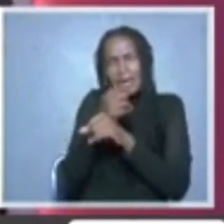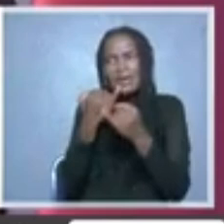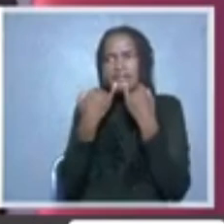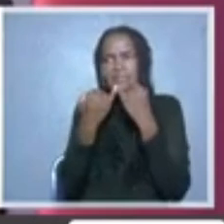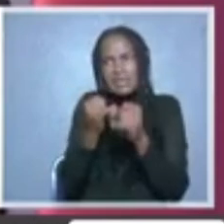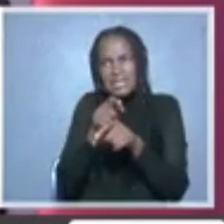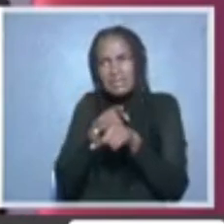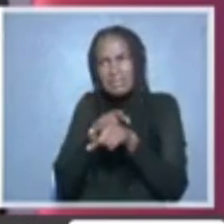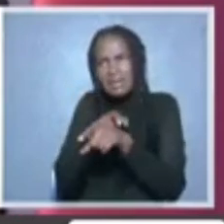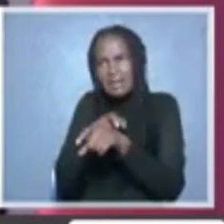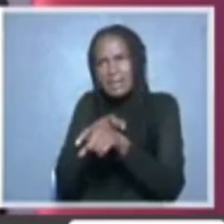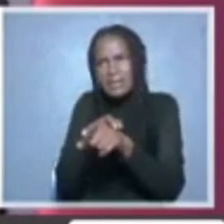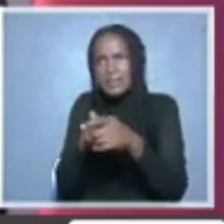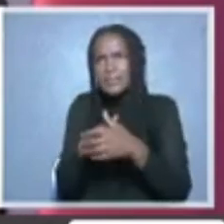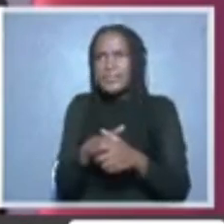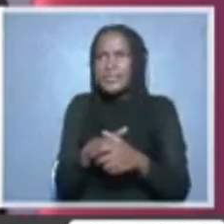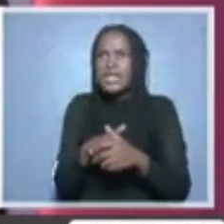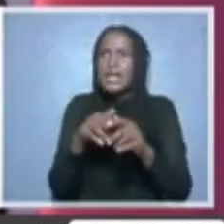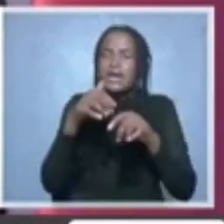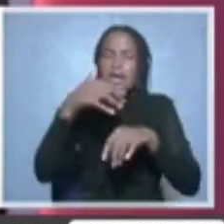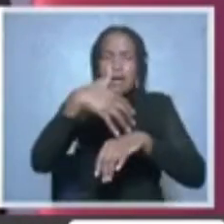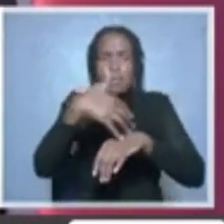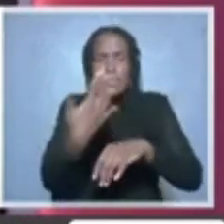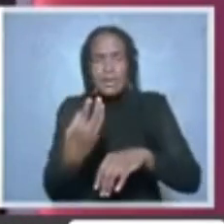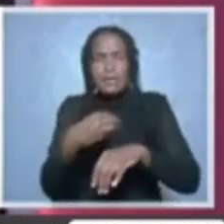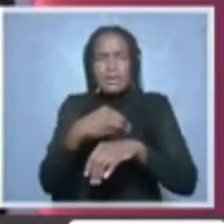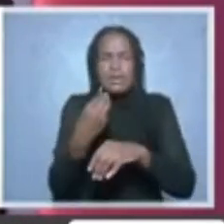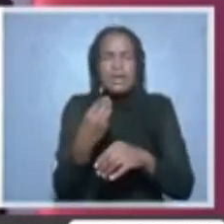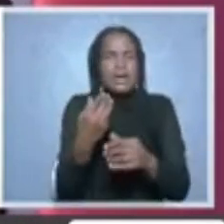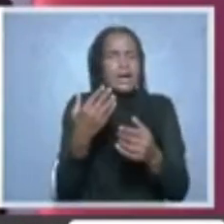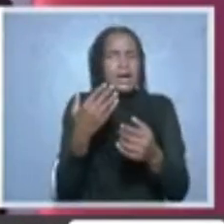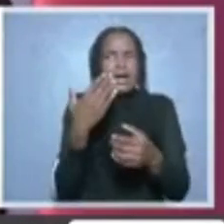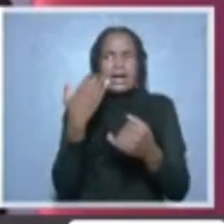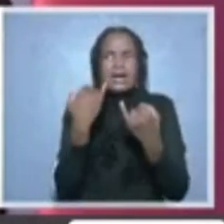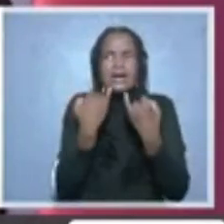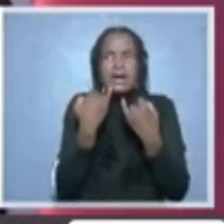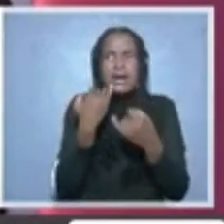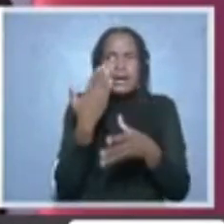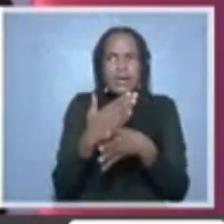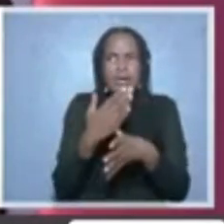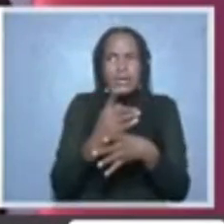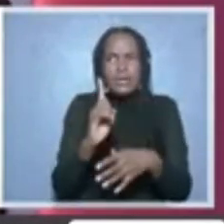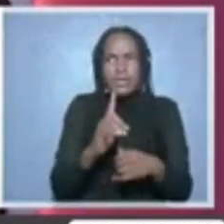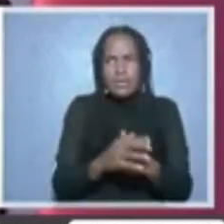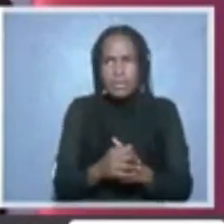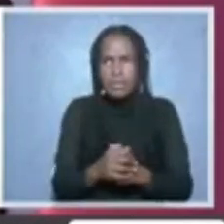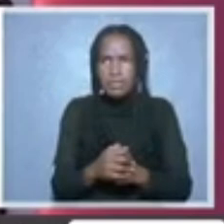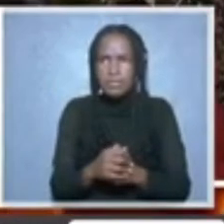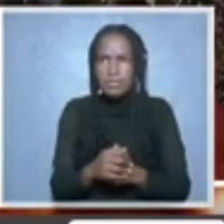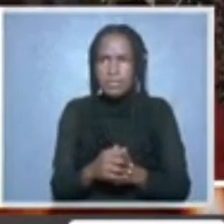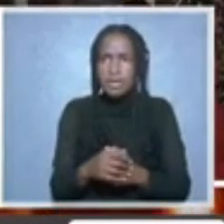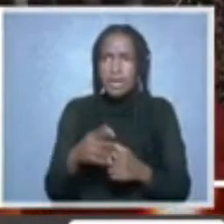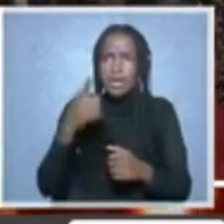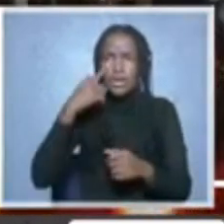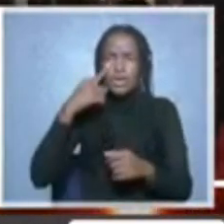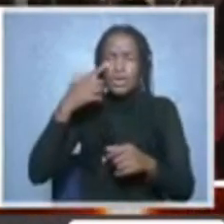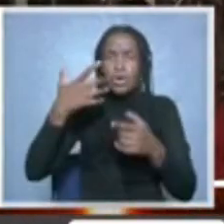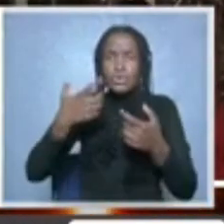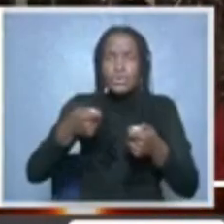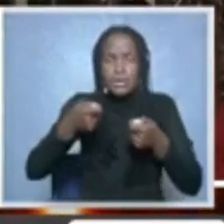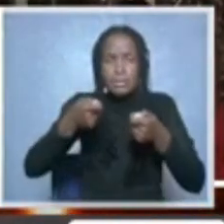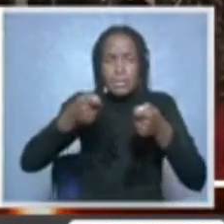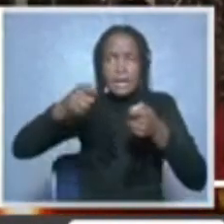can expect from the NBC in terms of coverage. Look, you would have seen marvelous shots from drones and all of